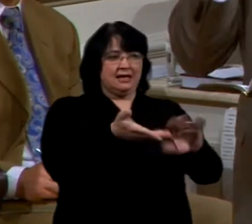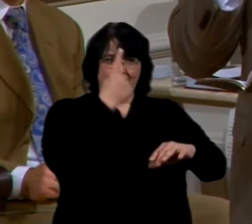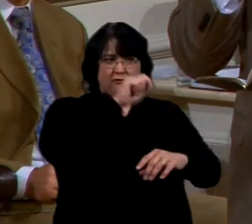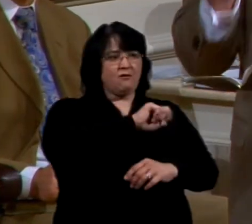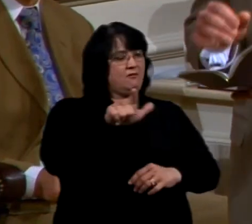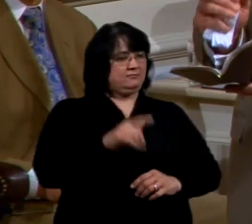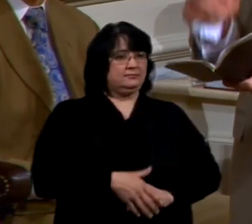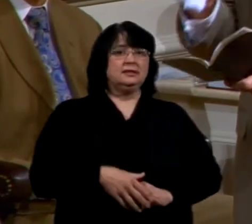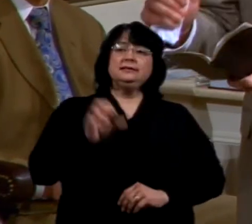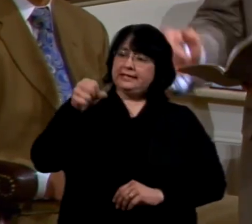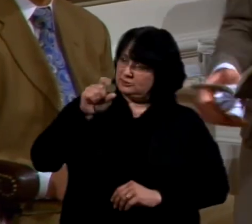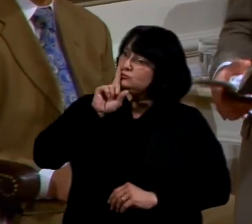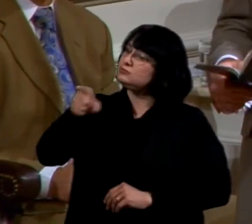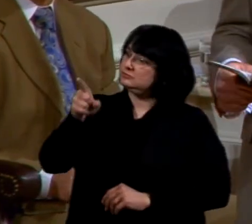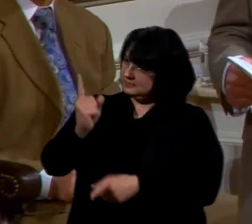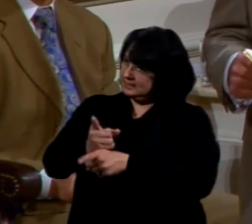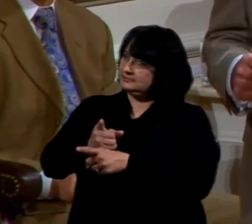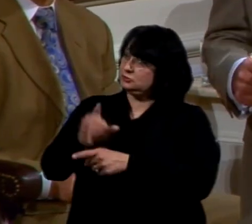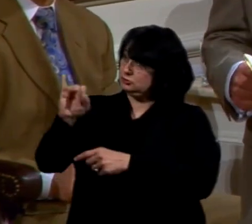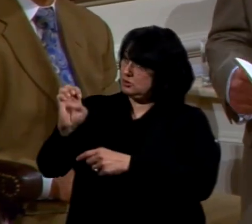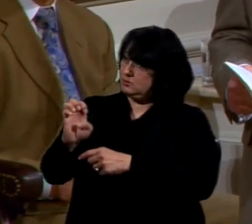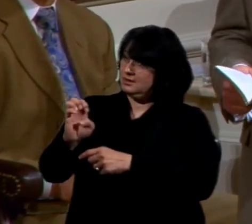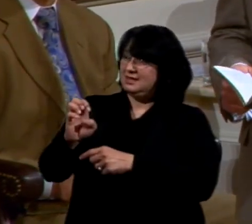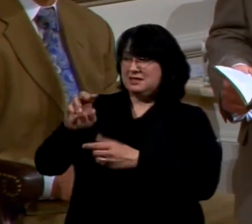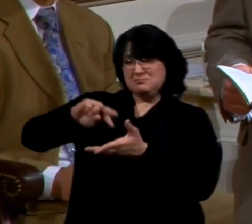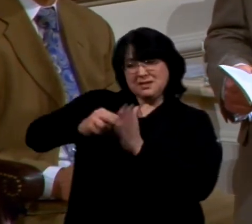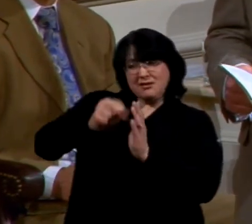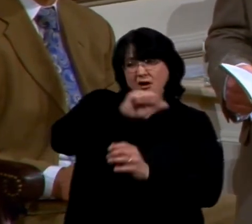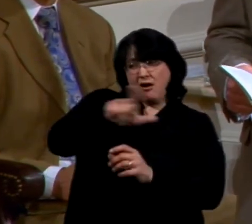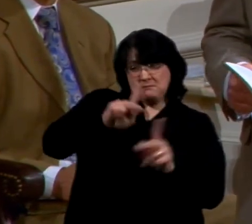So does that mean everybody's going to heaven?